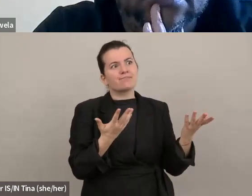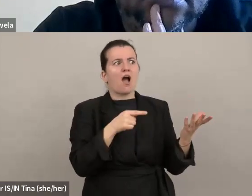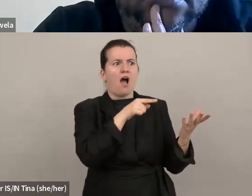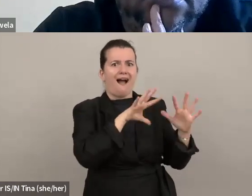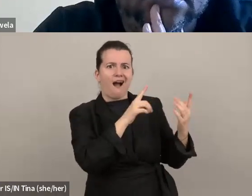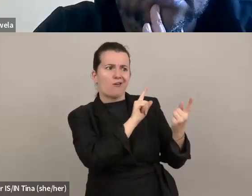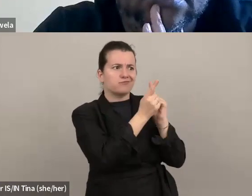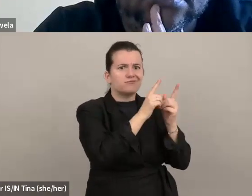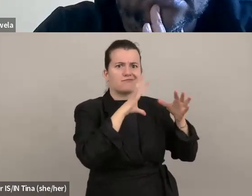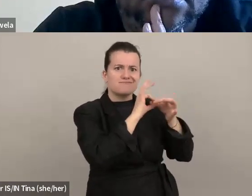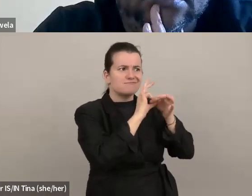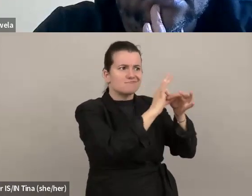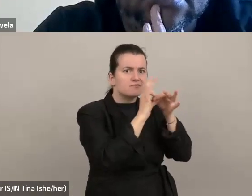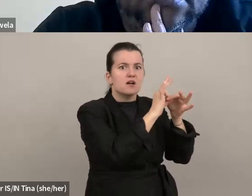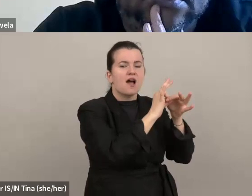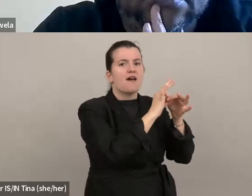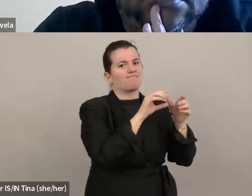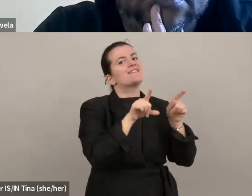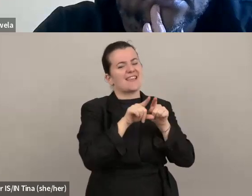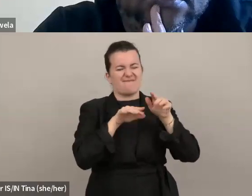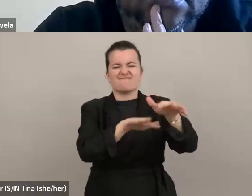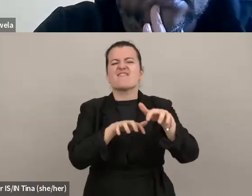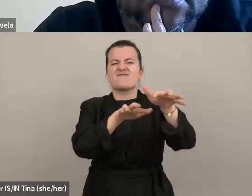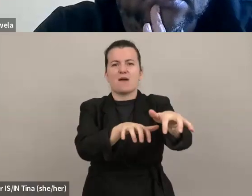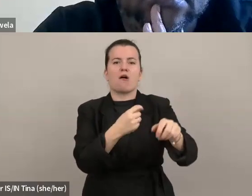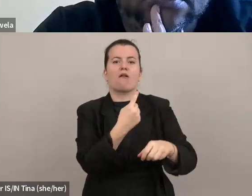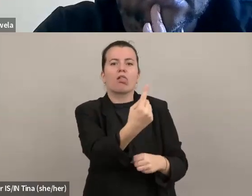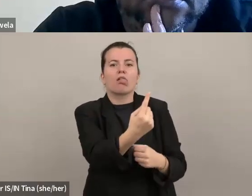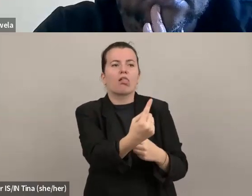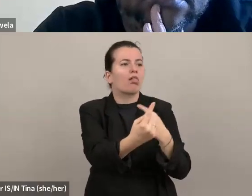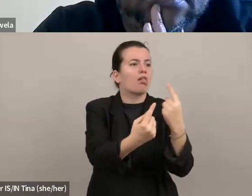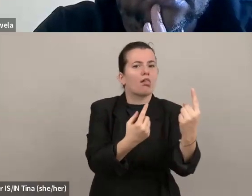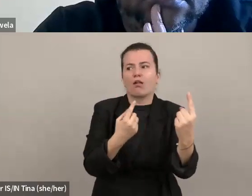So I see it as one little mosaic